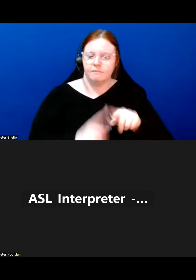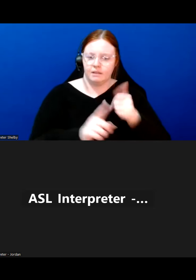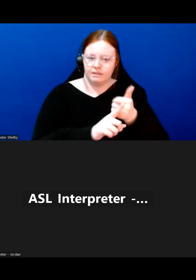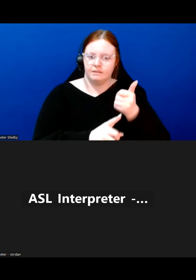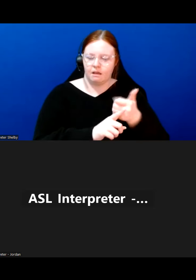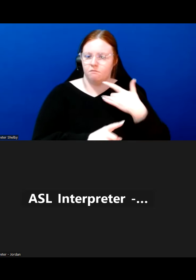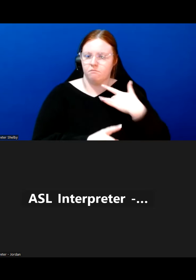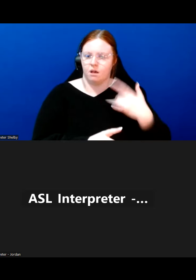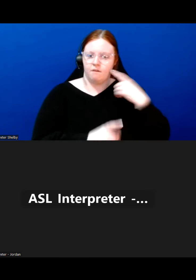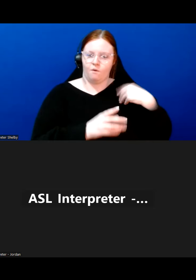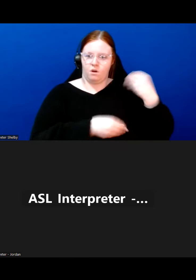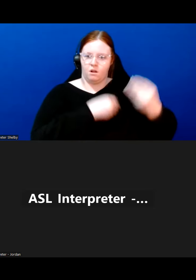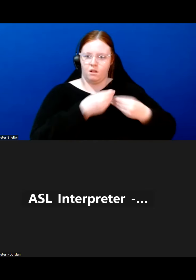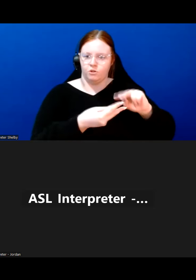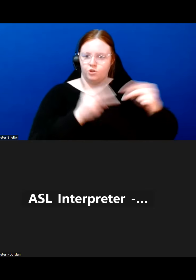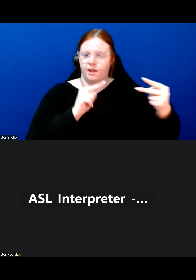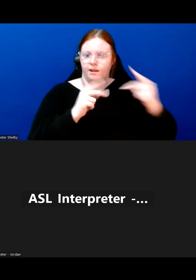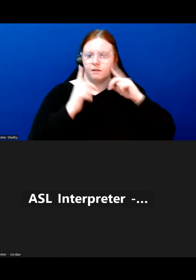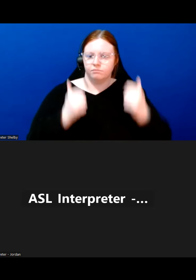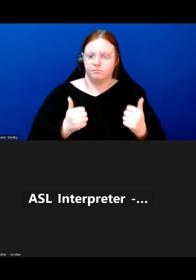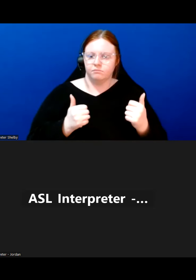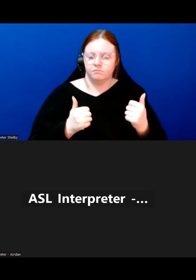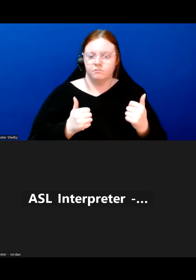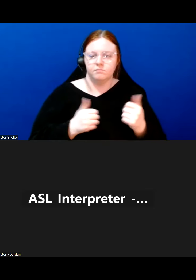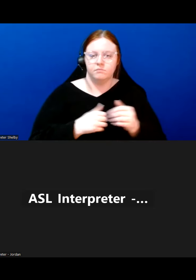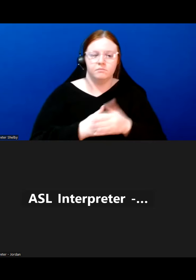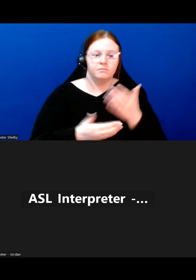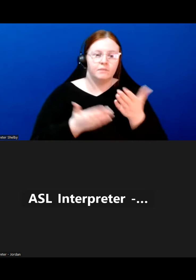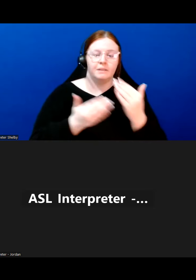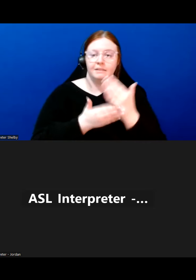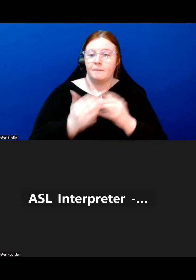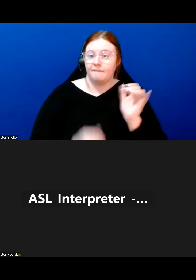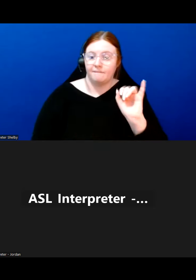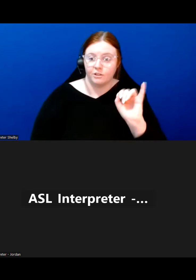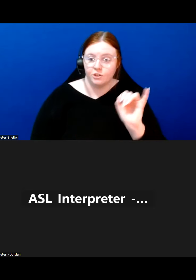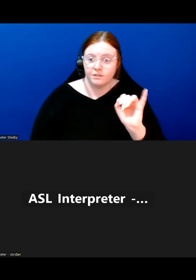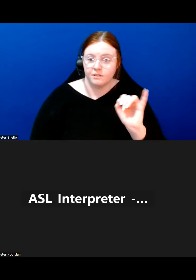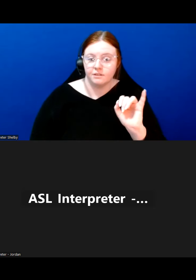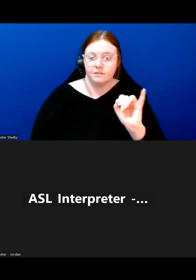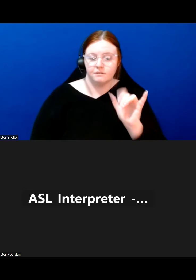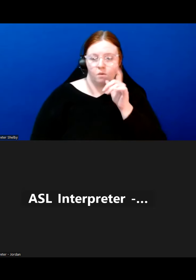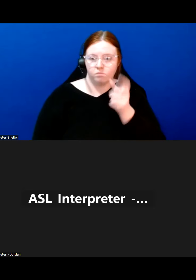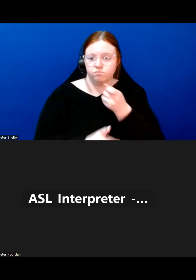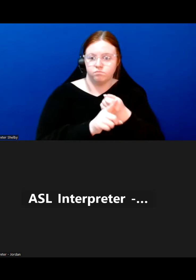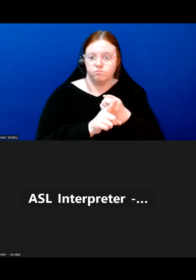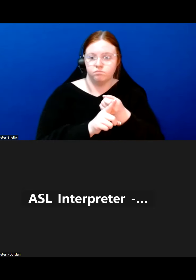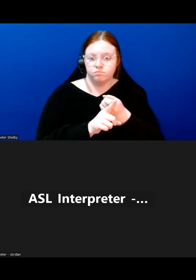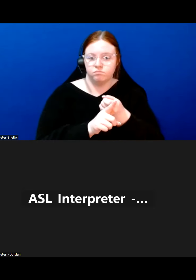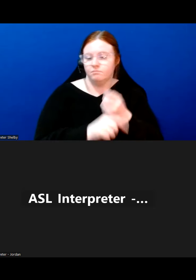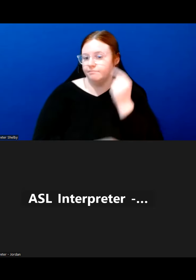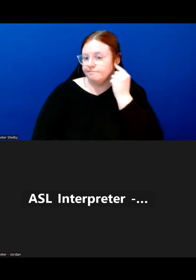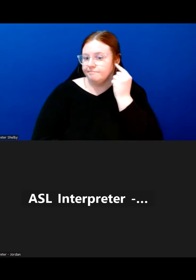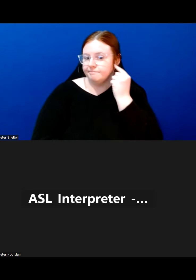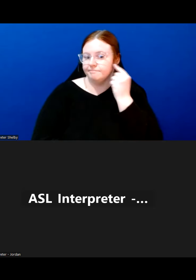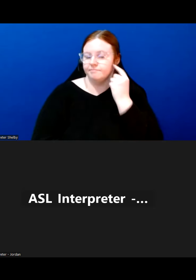loss. You might find with certain infections, it might impact your inner ear and